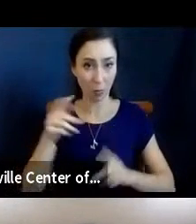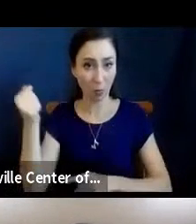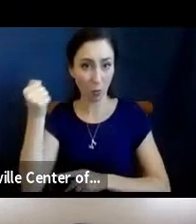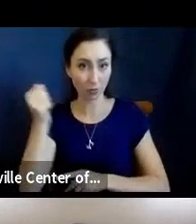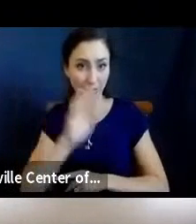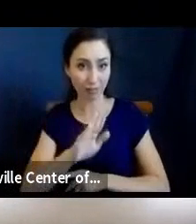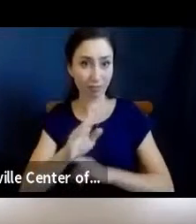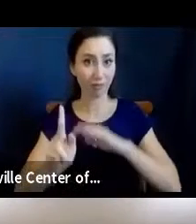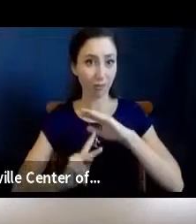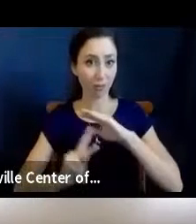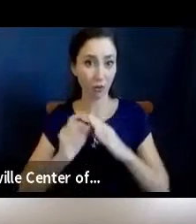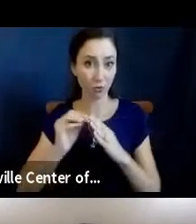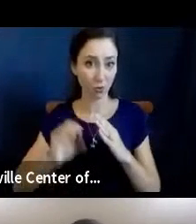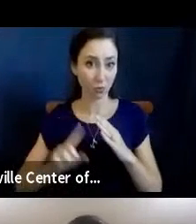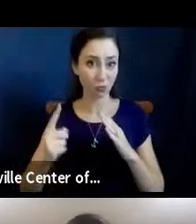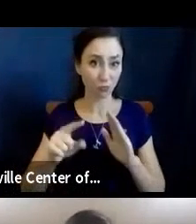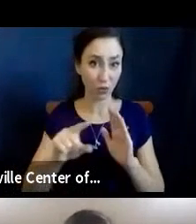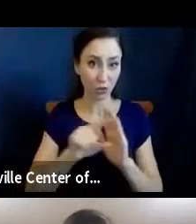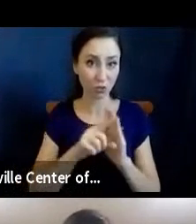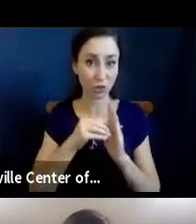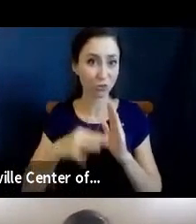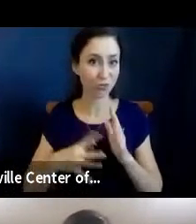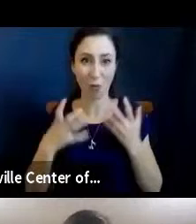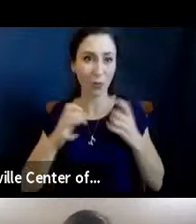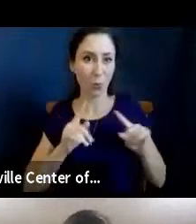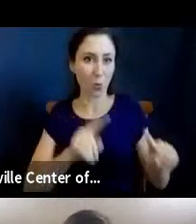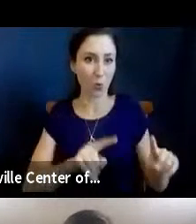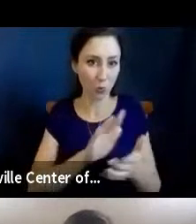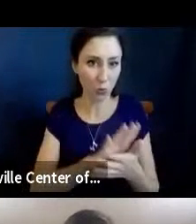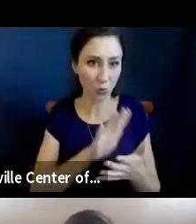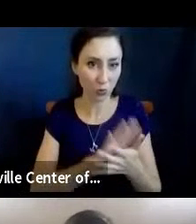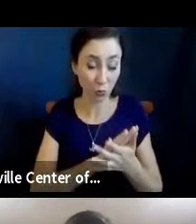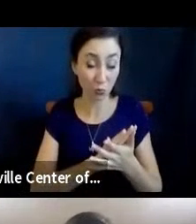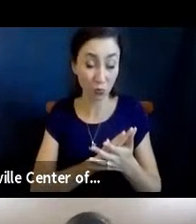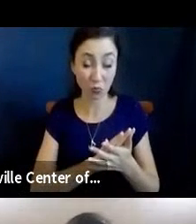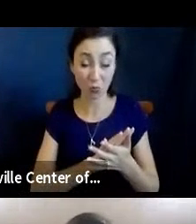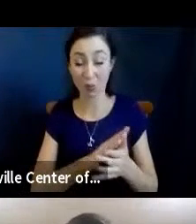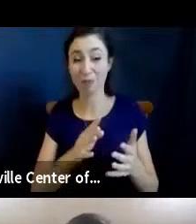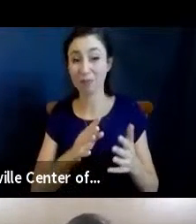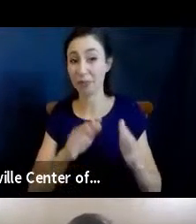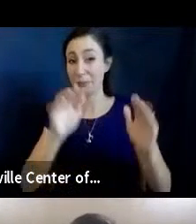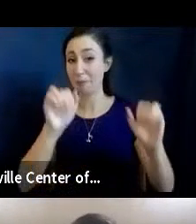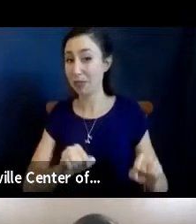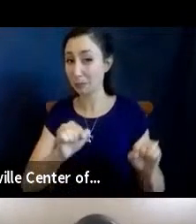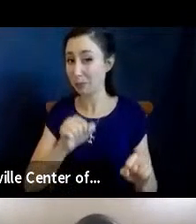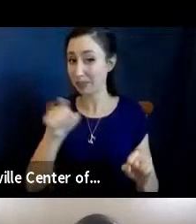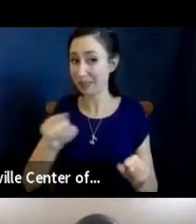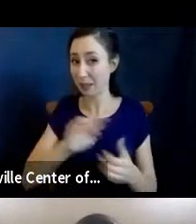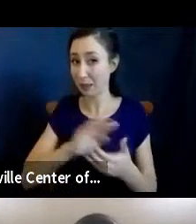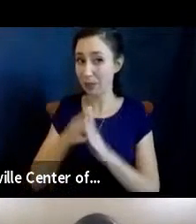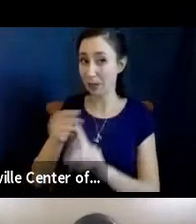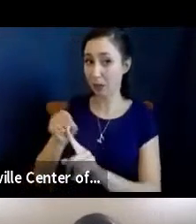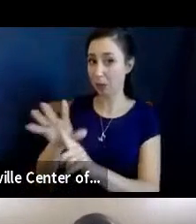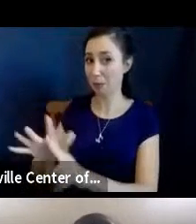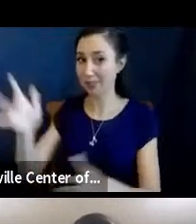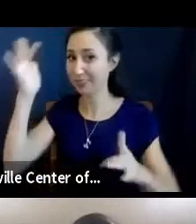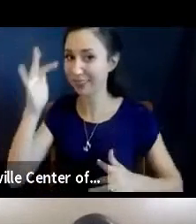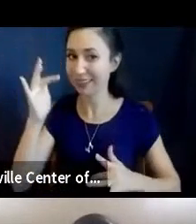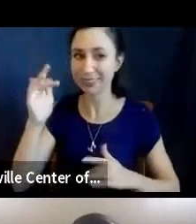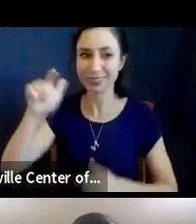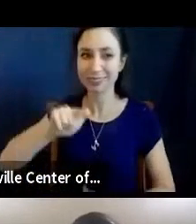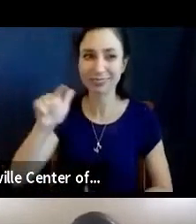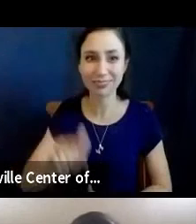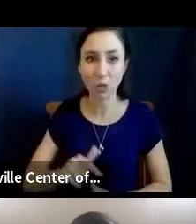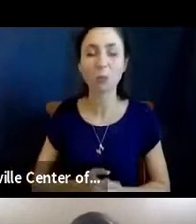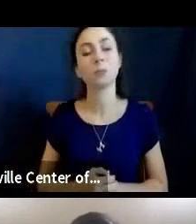and first graders out of school, even though the objective probabilities of that was very low. By a similar token, there's plenty of evidence